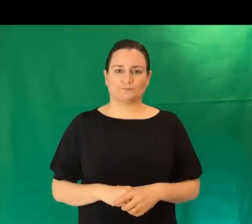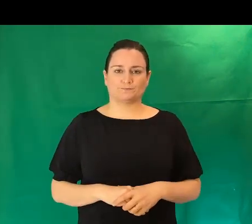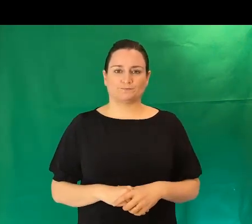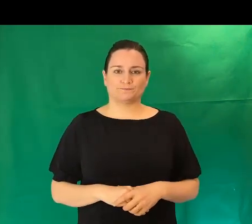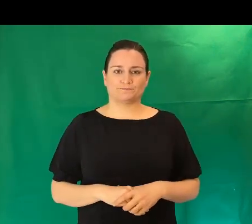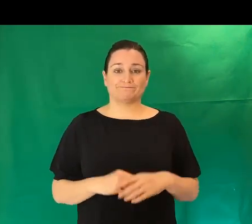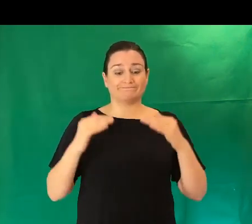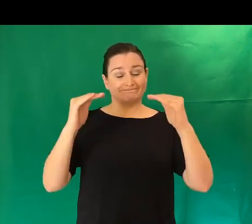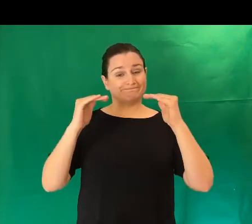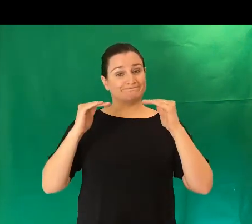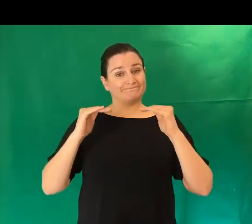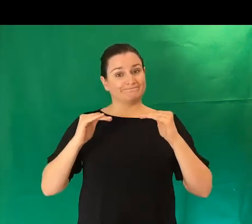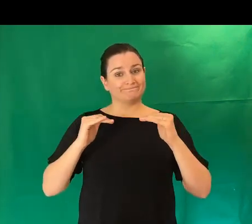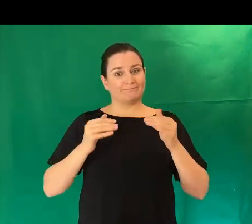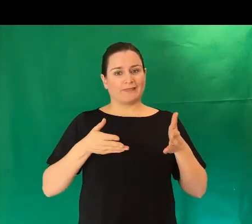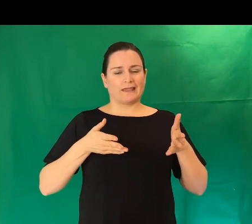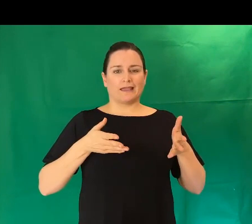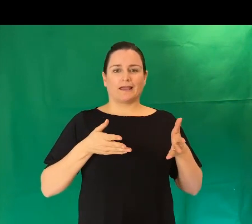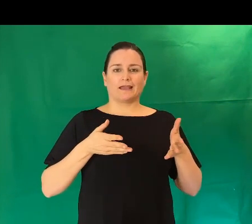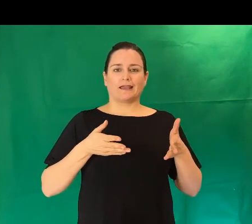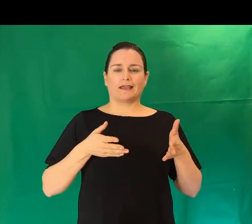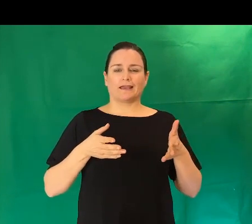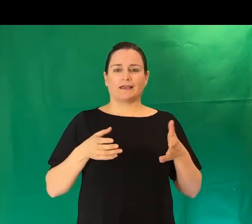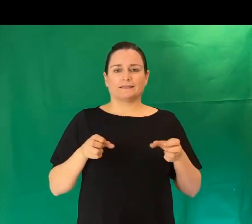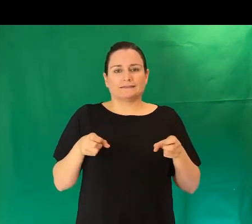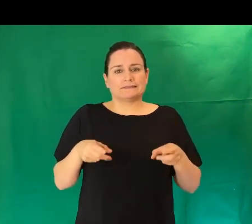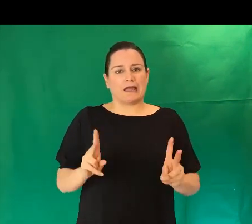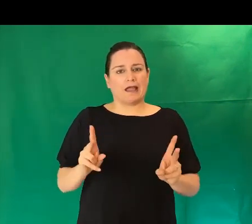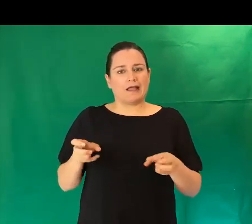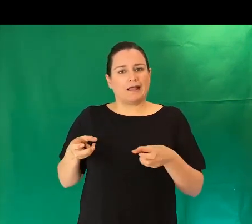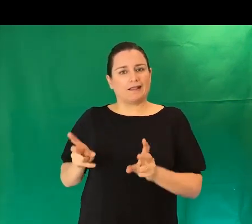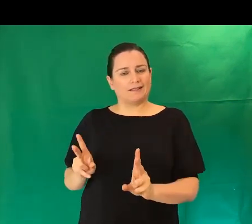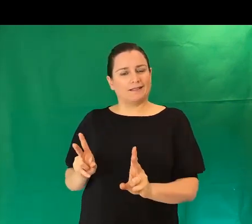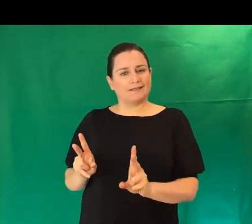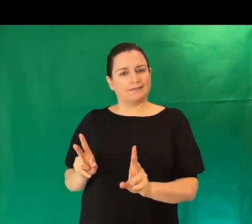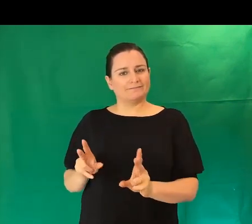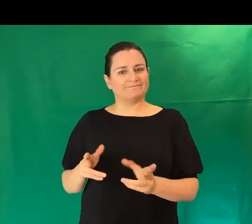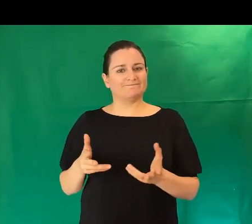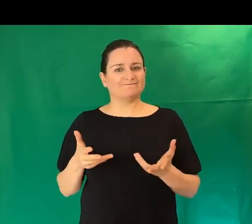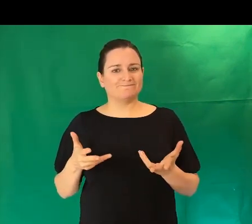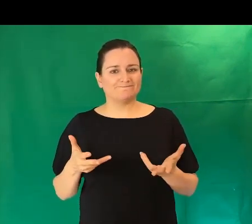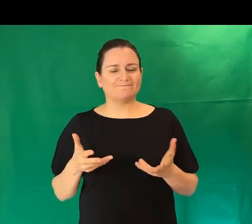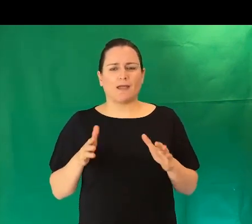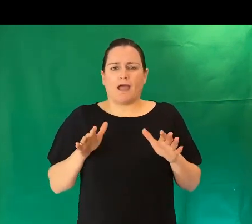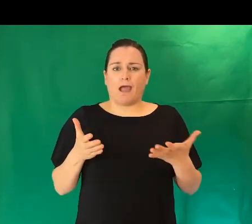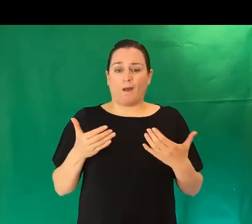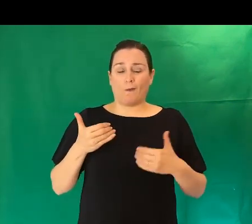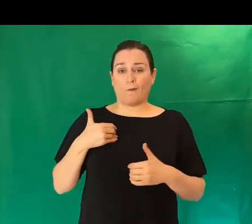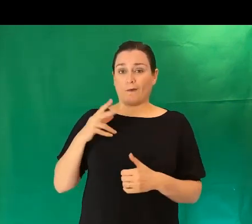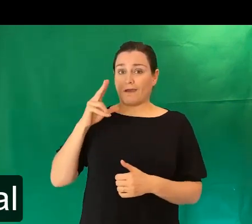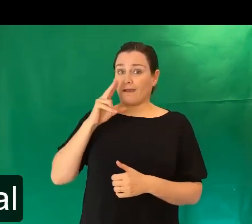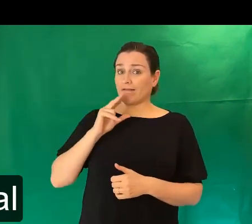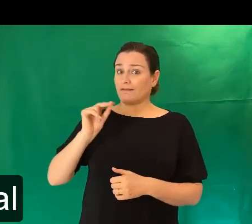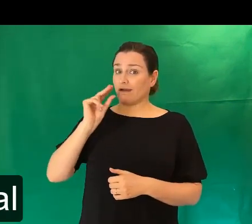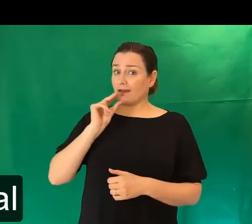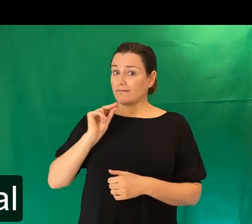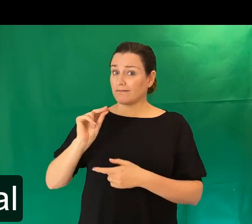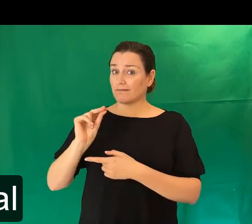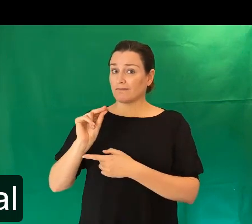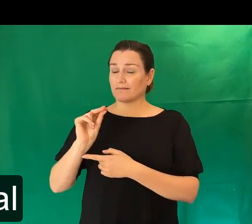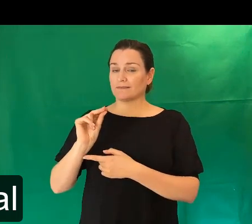Okay, stylistics. We use different styles in the way that we